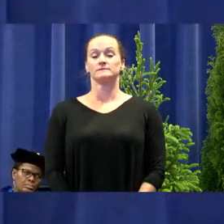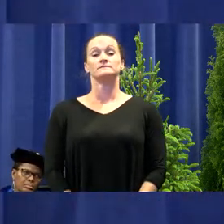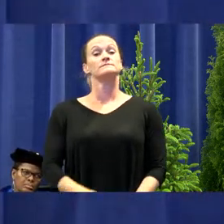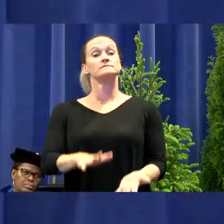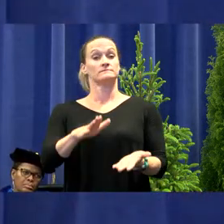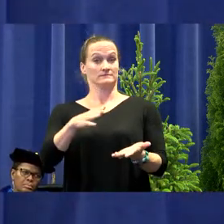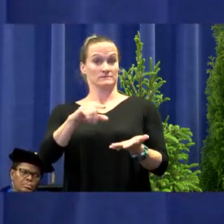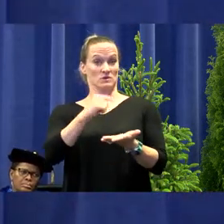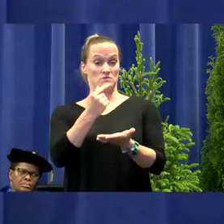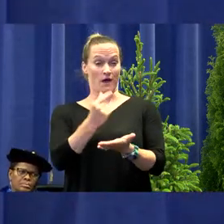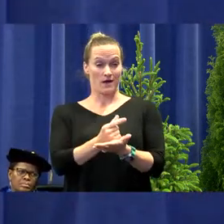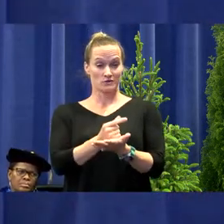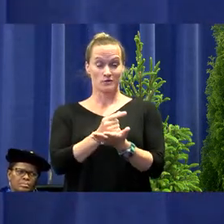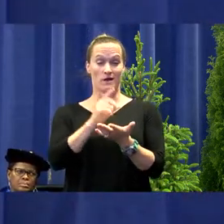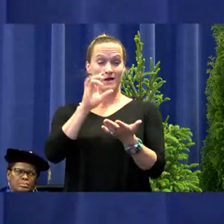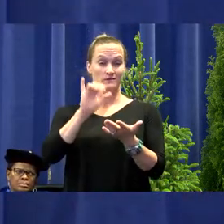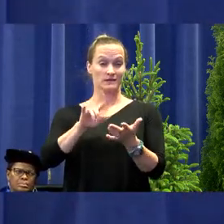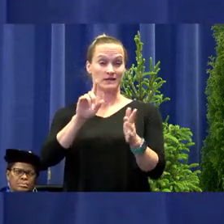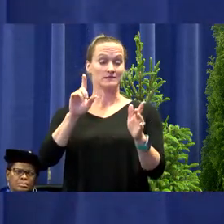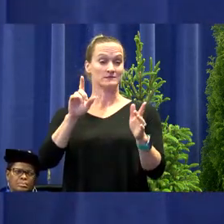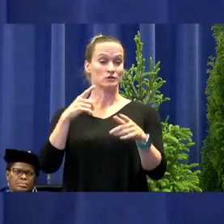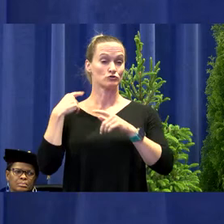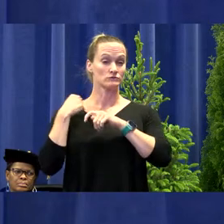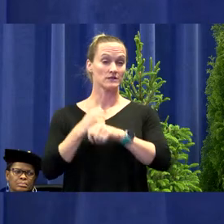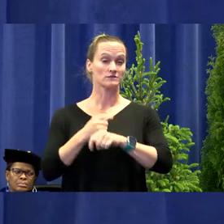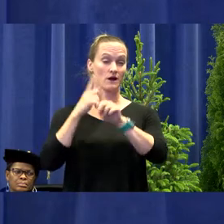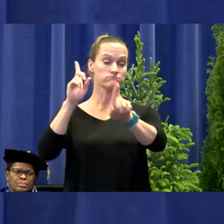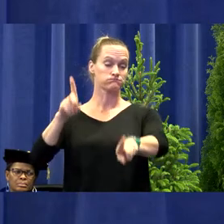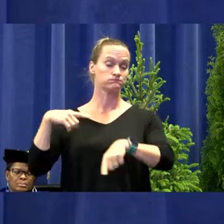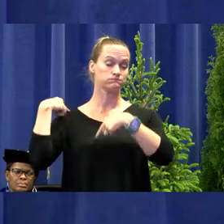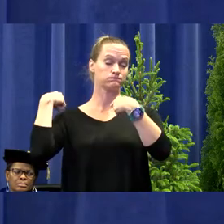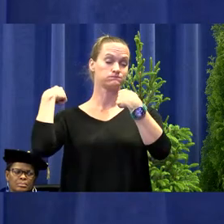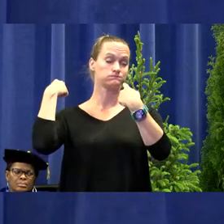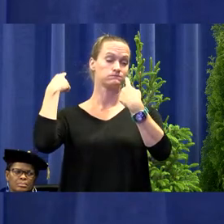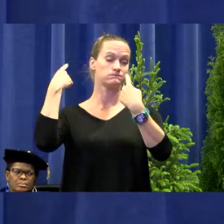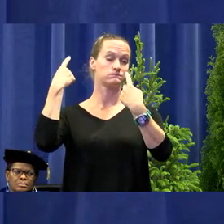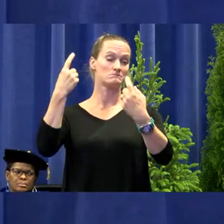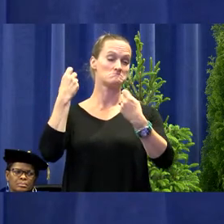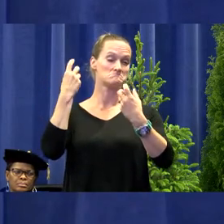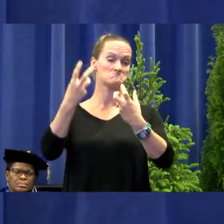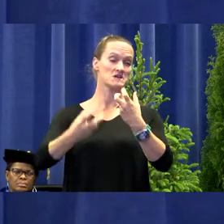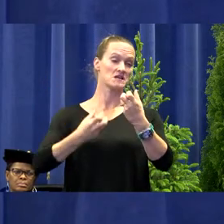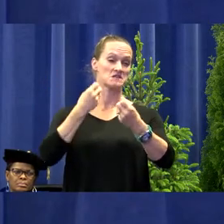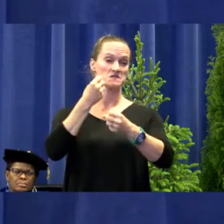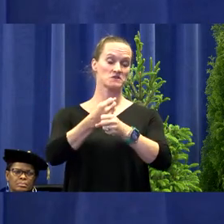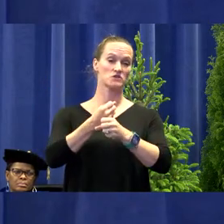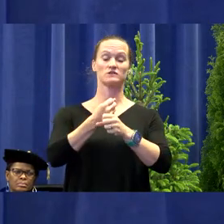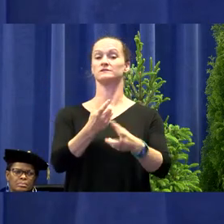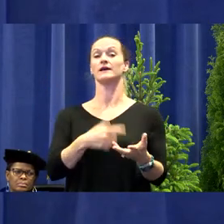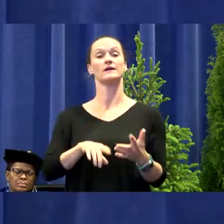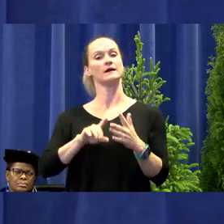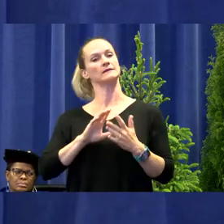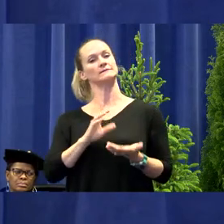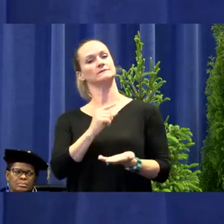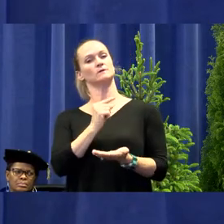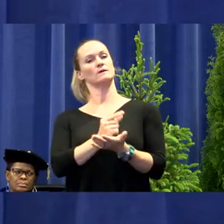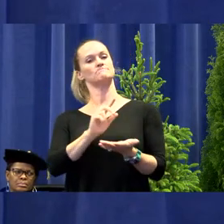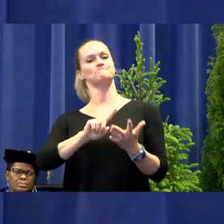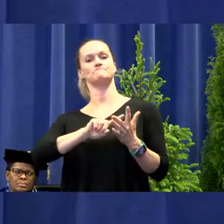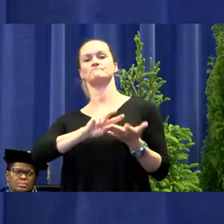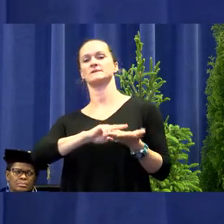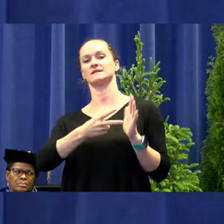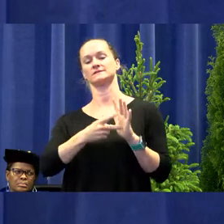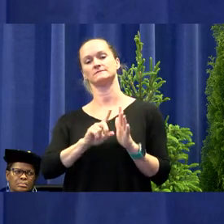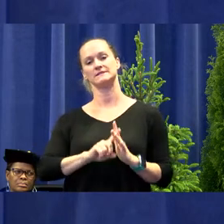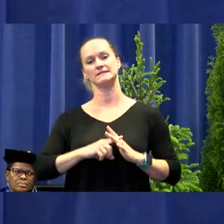Academic commencement is a centuries-old tradition. By its definition, commencement is a beginning, the beginning of a new adventure